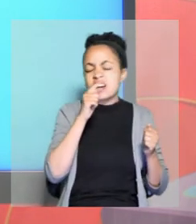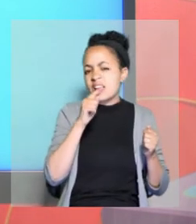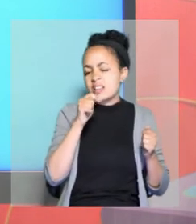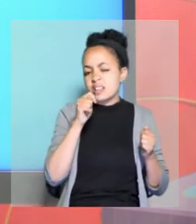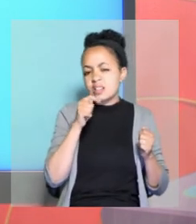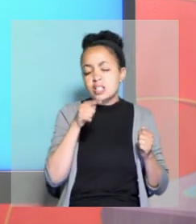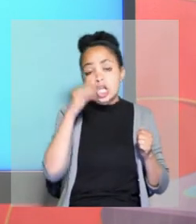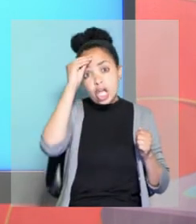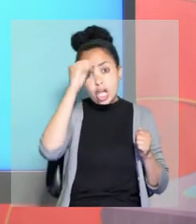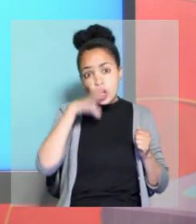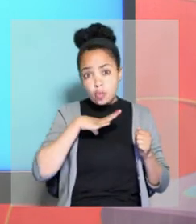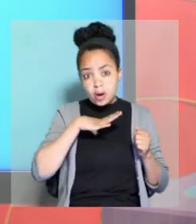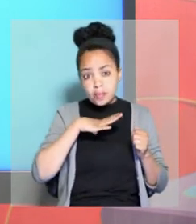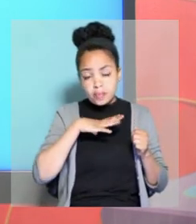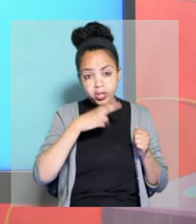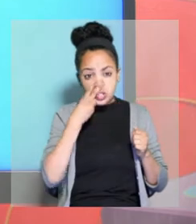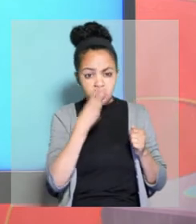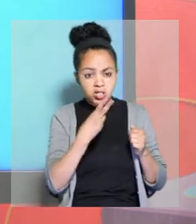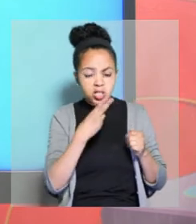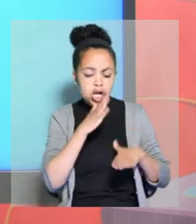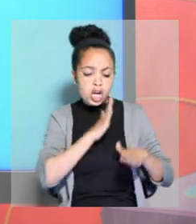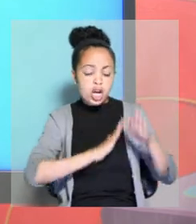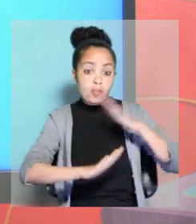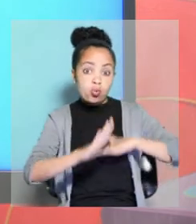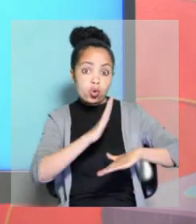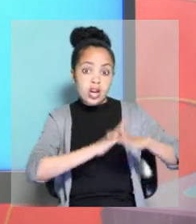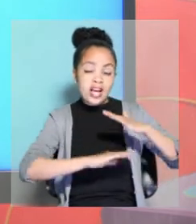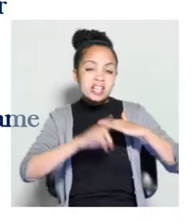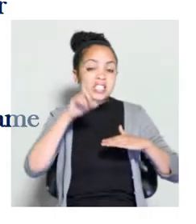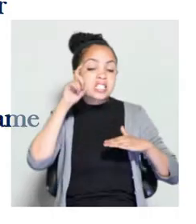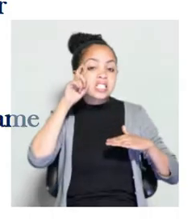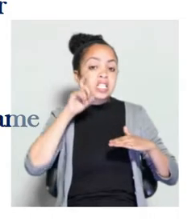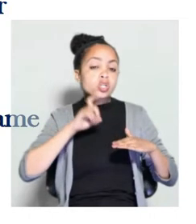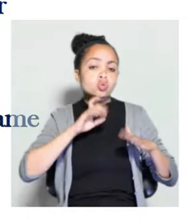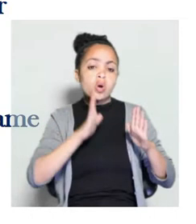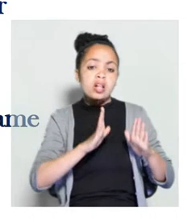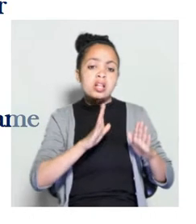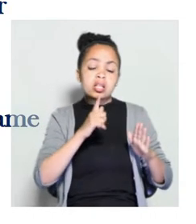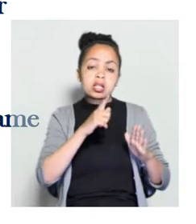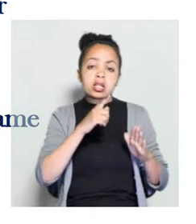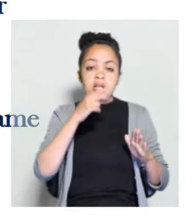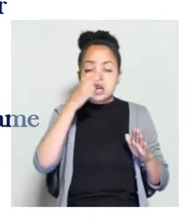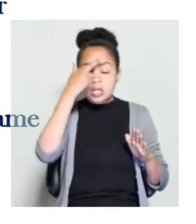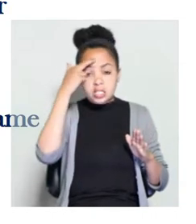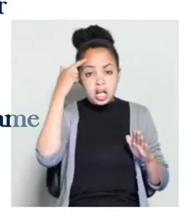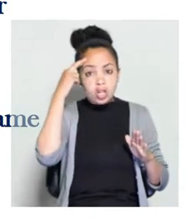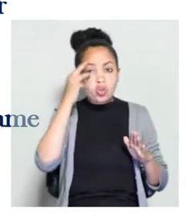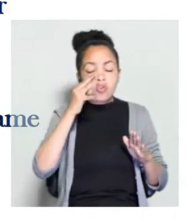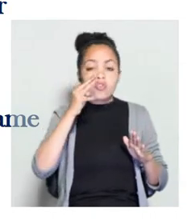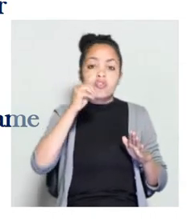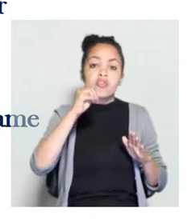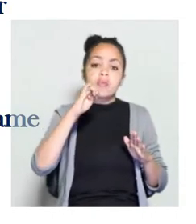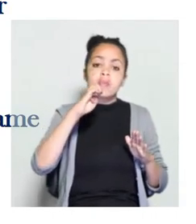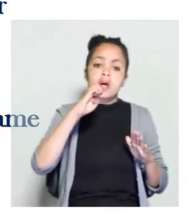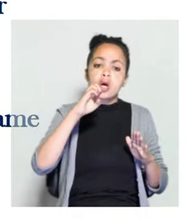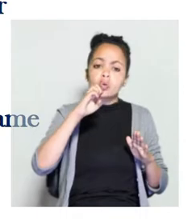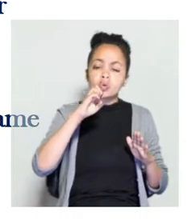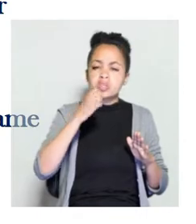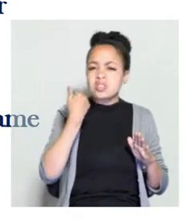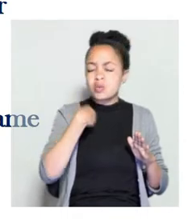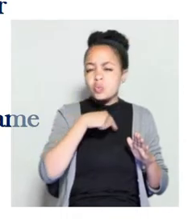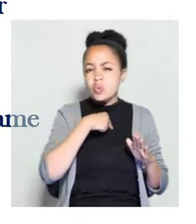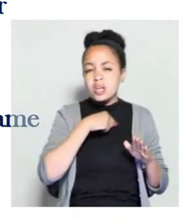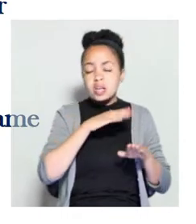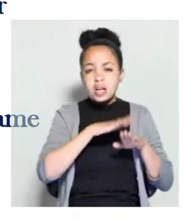As we human beings can be reproduced sexually, as a result of meiosis or division, we